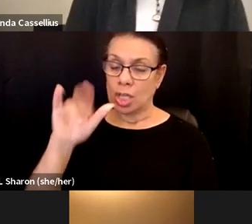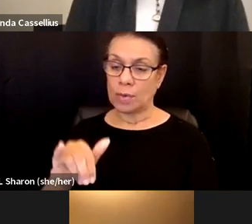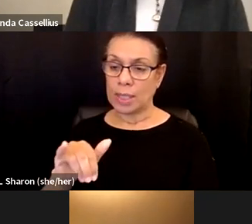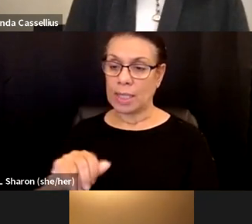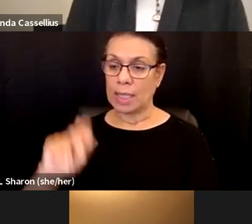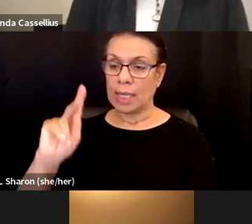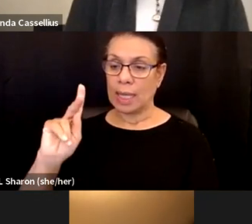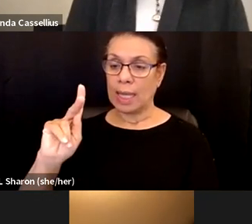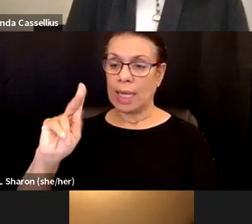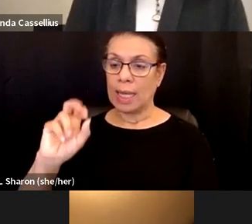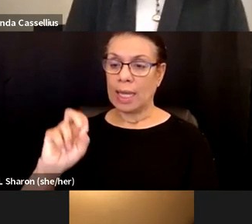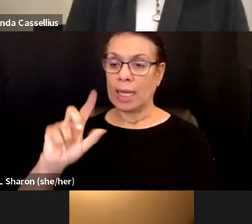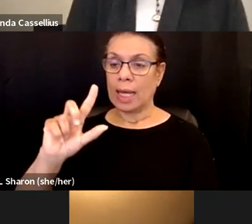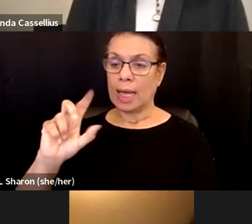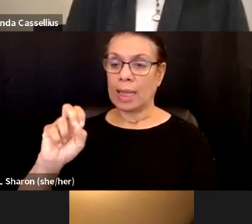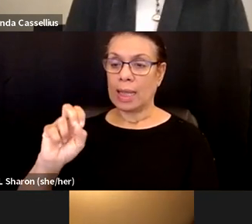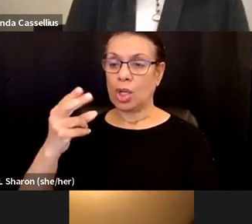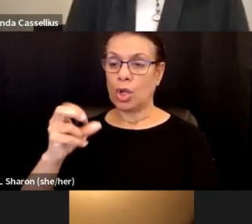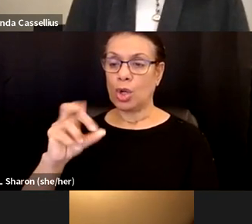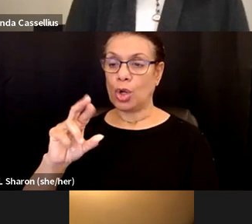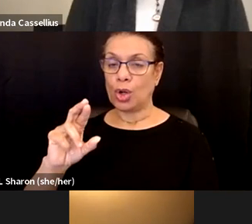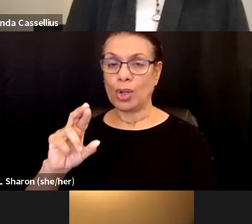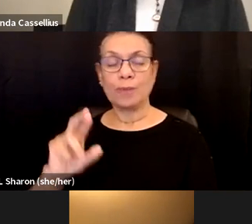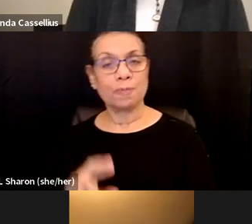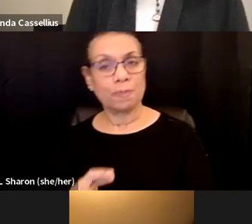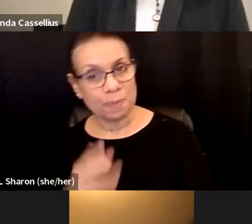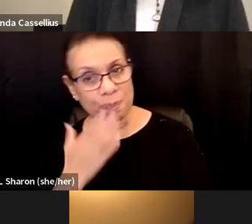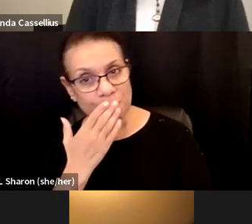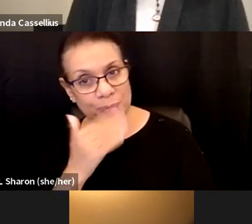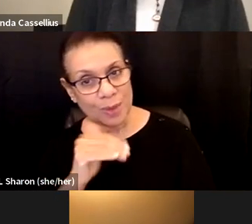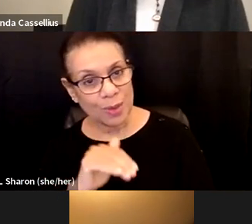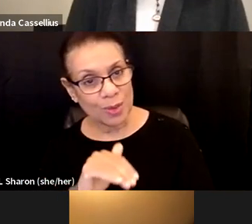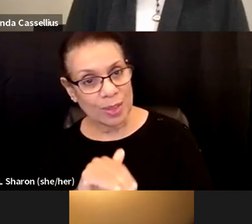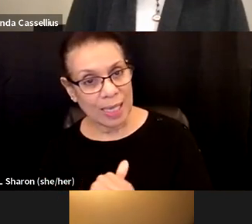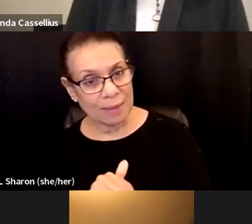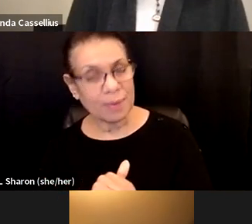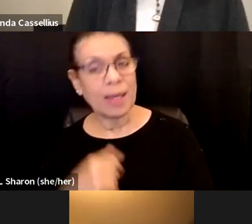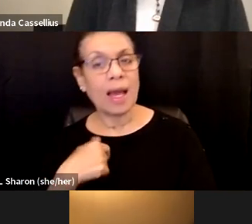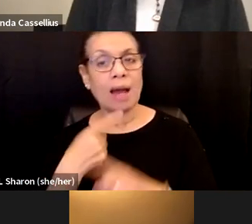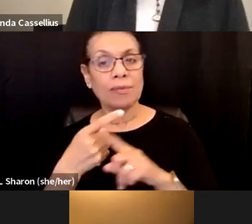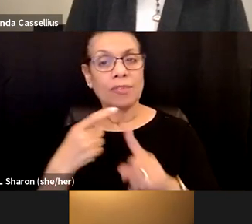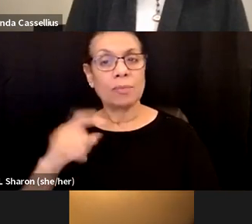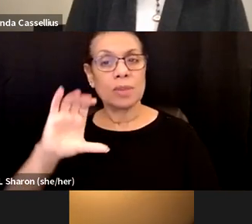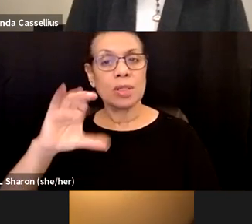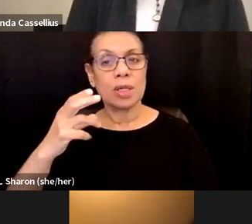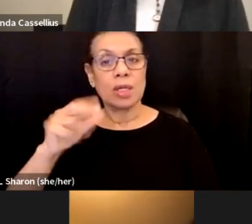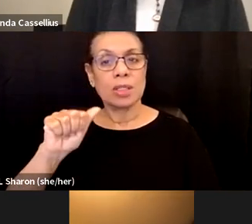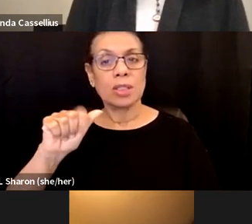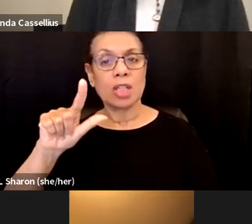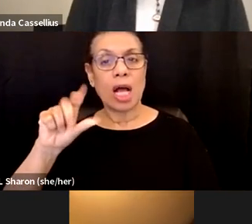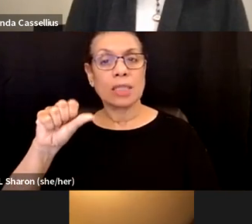hi can you hear me yes good evening good evening my name is sherry kelleher and i'm from charlestown massachusetts